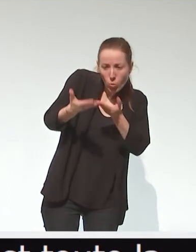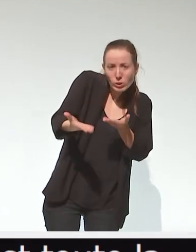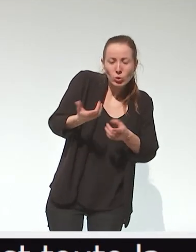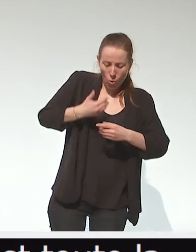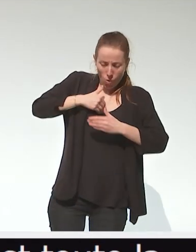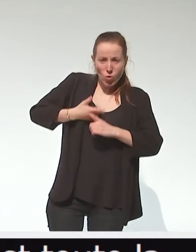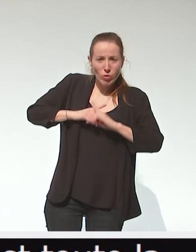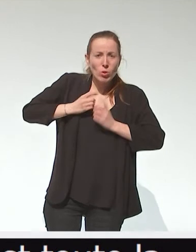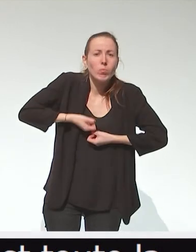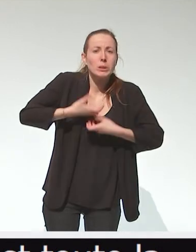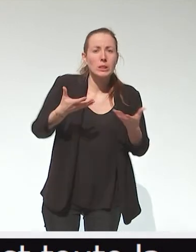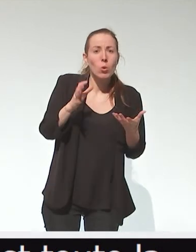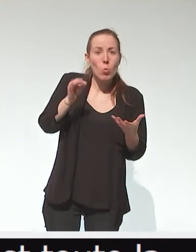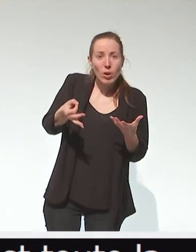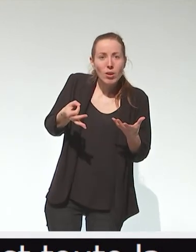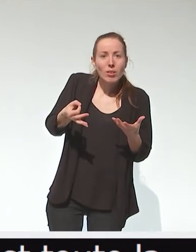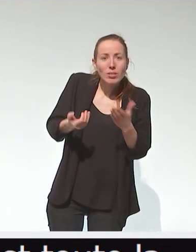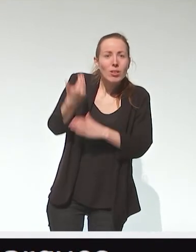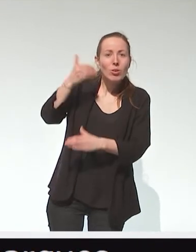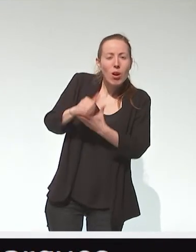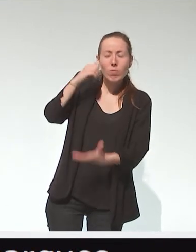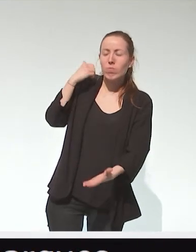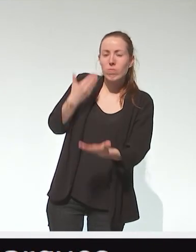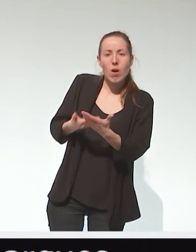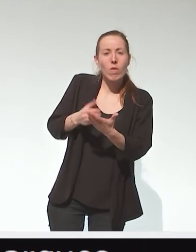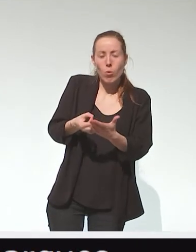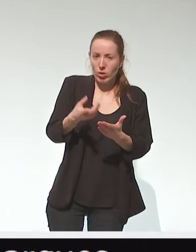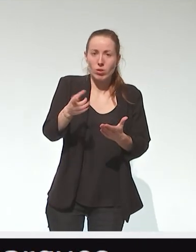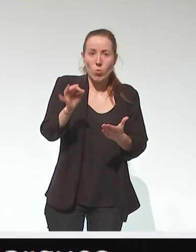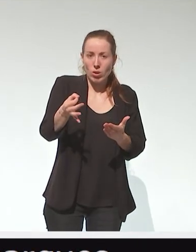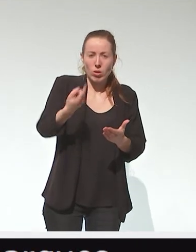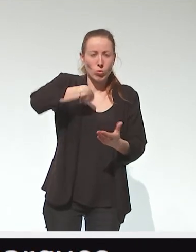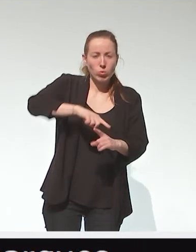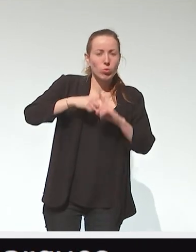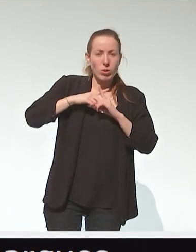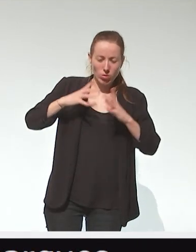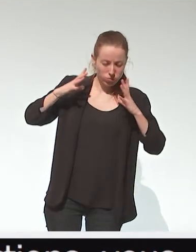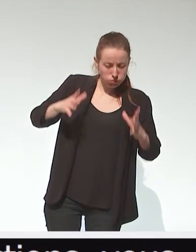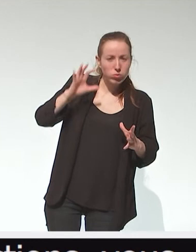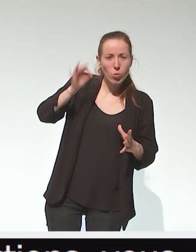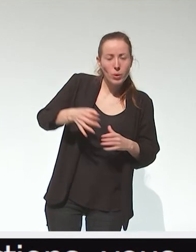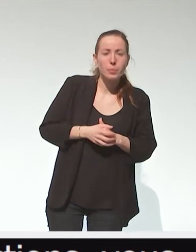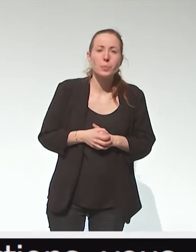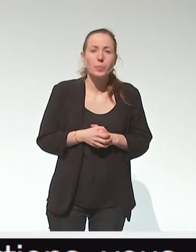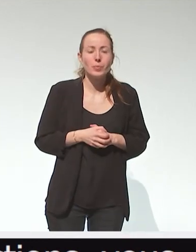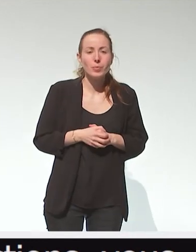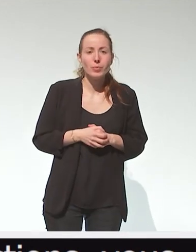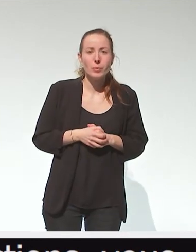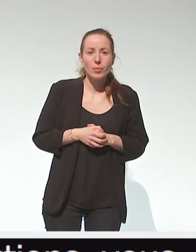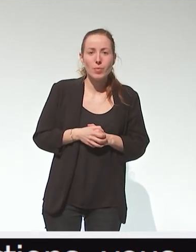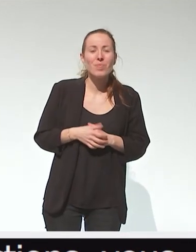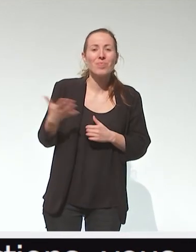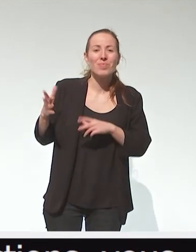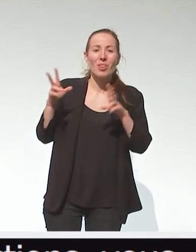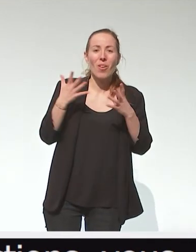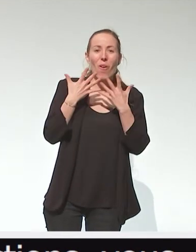proposals, your statements, your beliefs, you have been able to show very simply that this commitment to the cause is everybody's